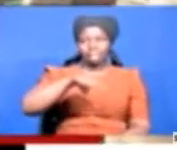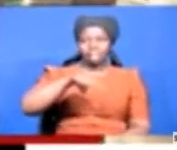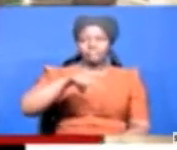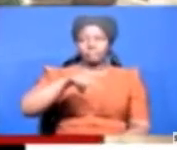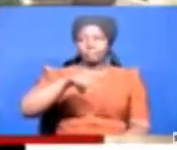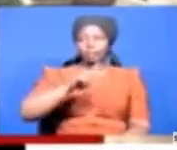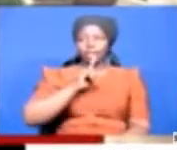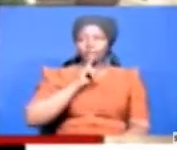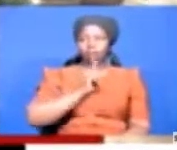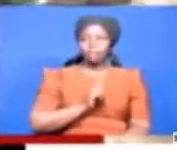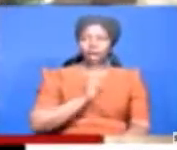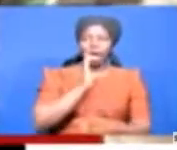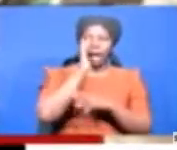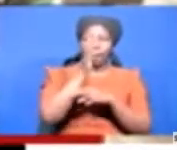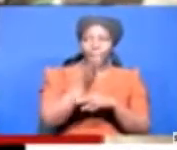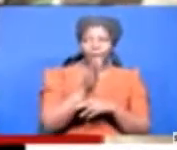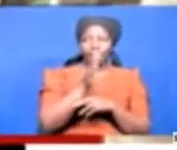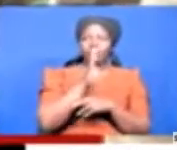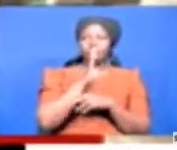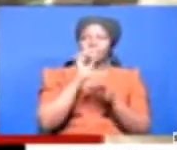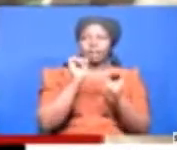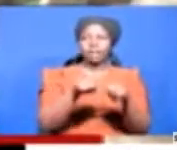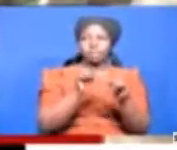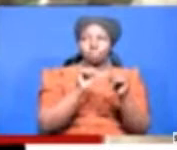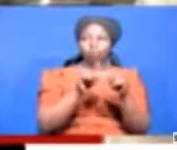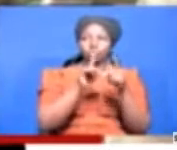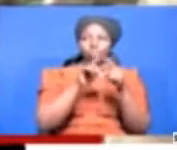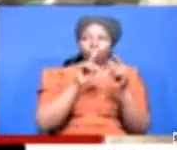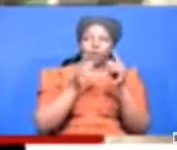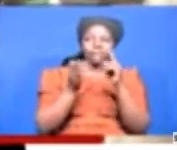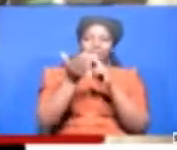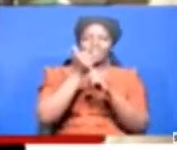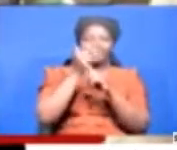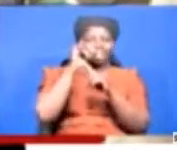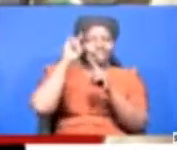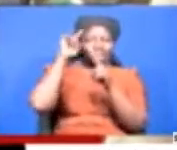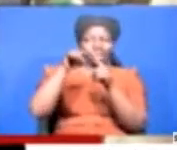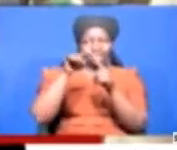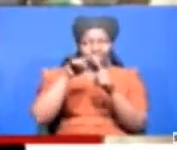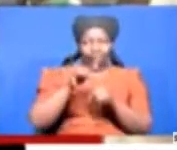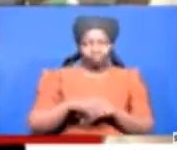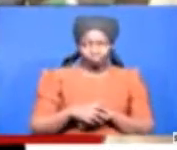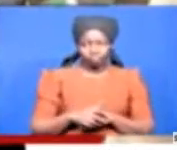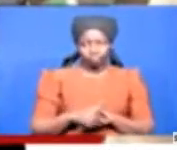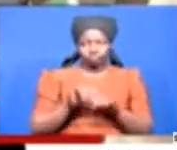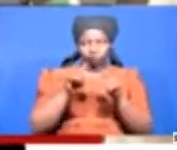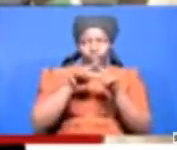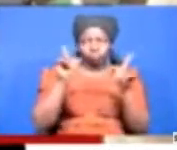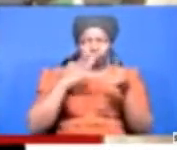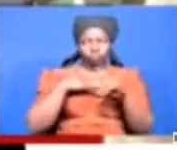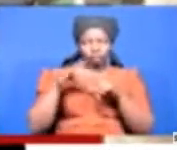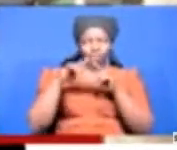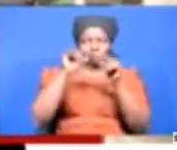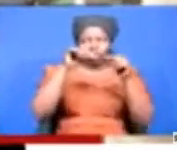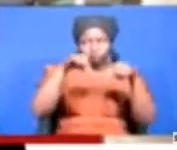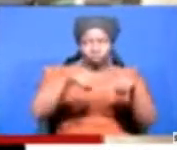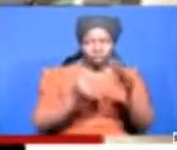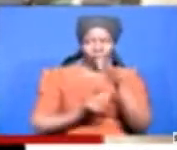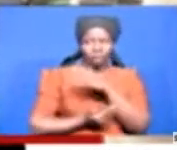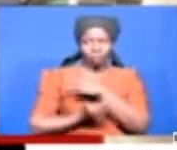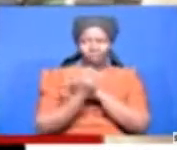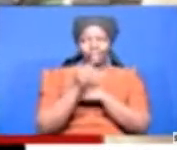that we shall be able to reach our targets. But my message this morning was about